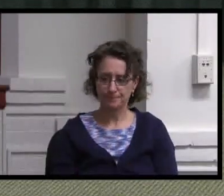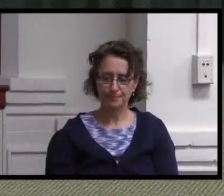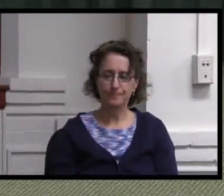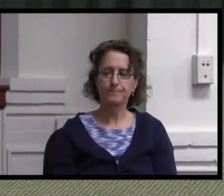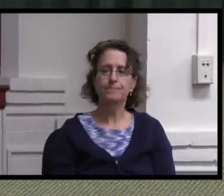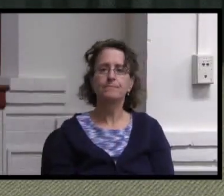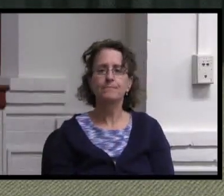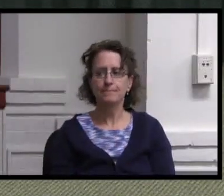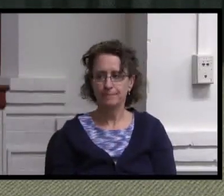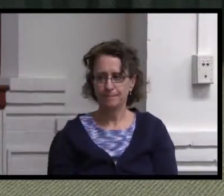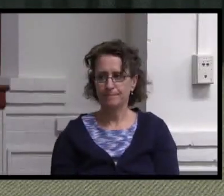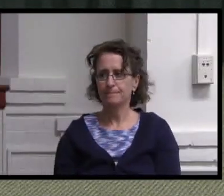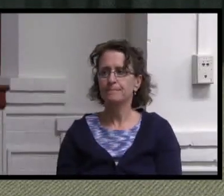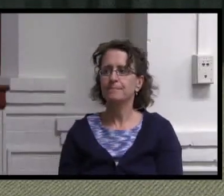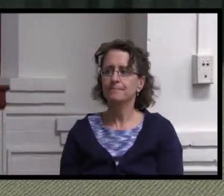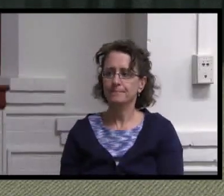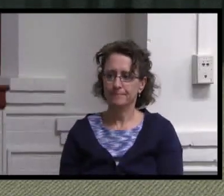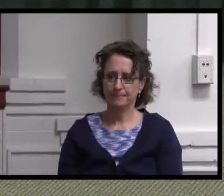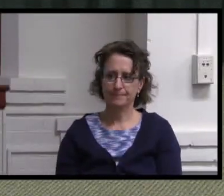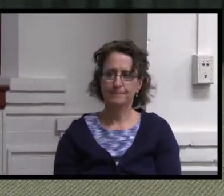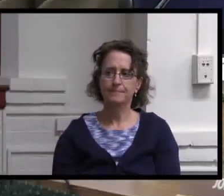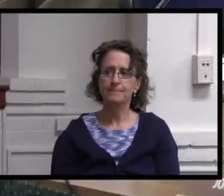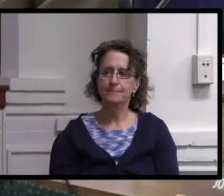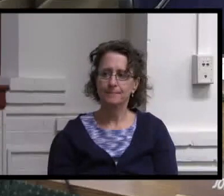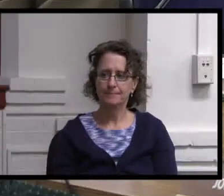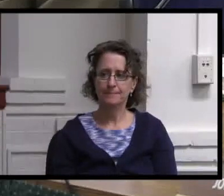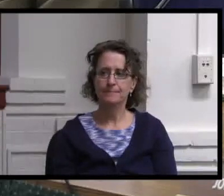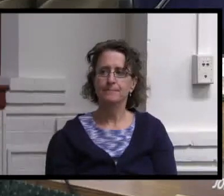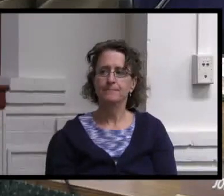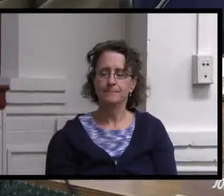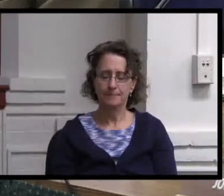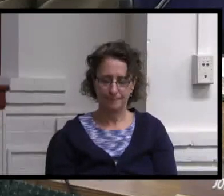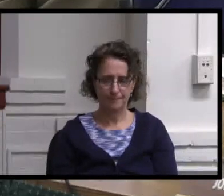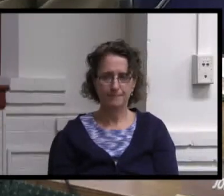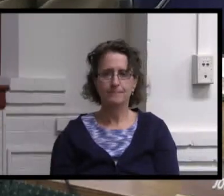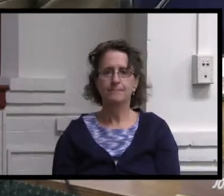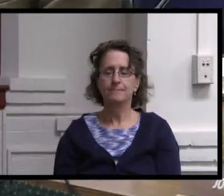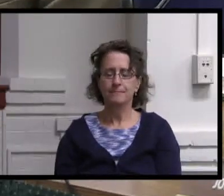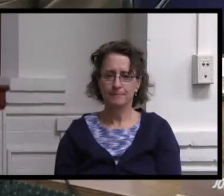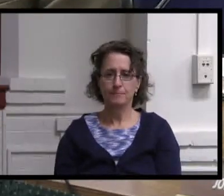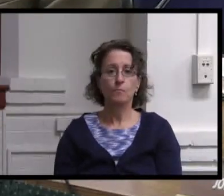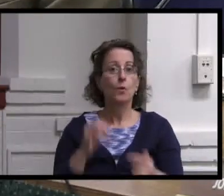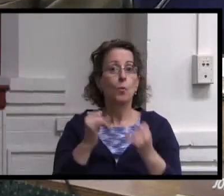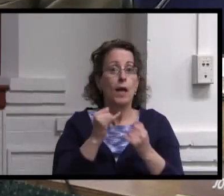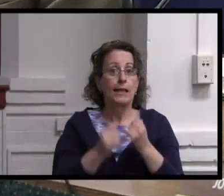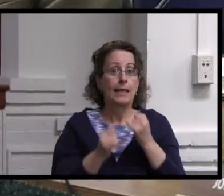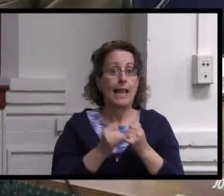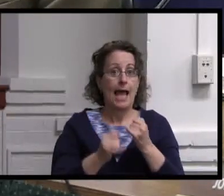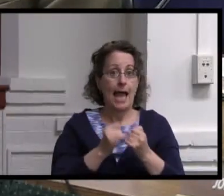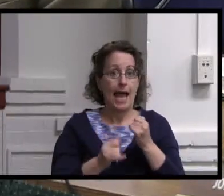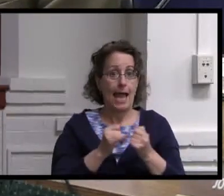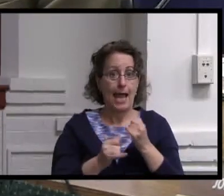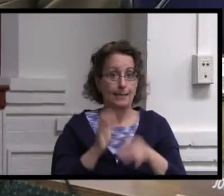We've got one last Water and Sewer, which is the